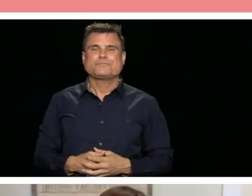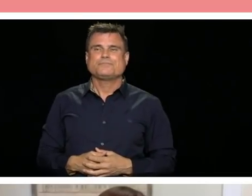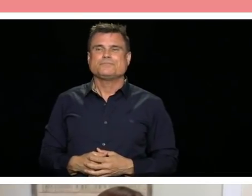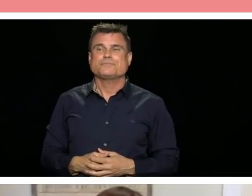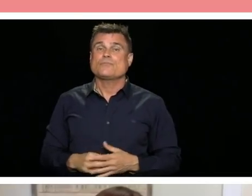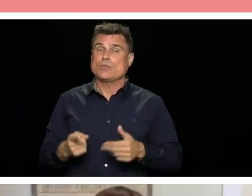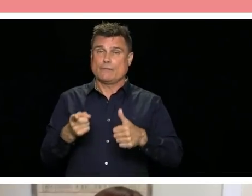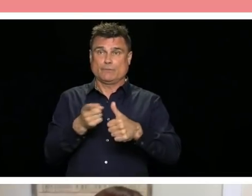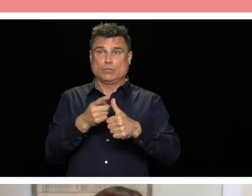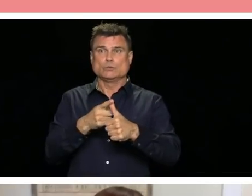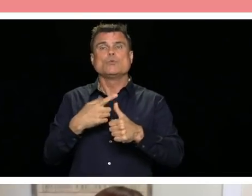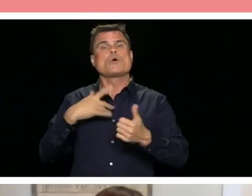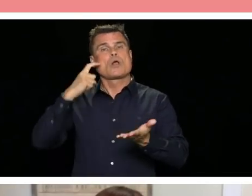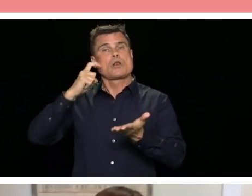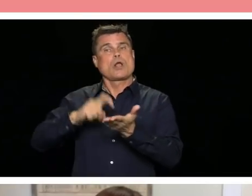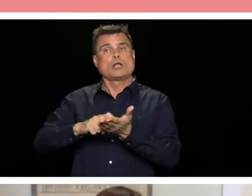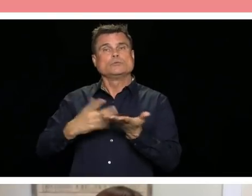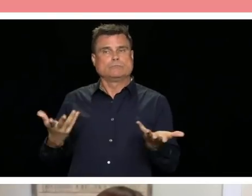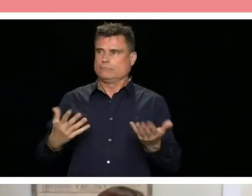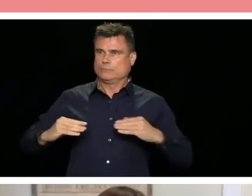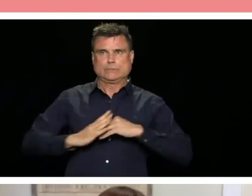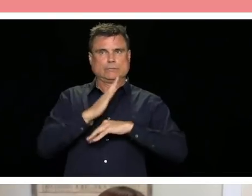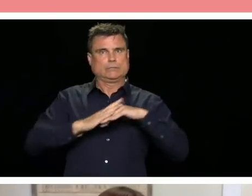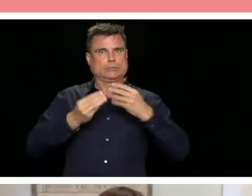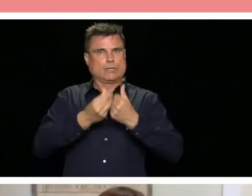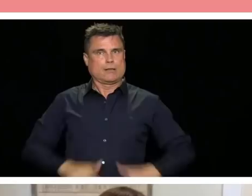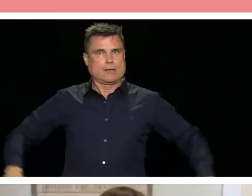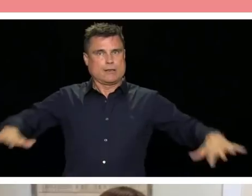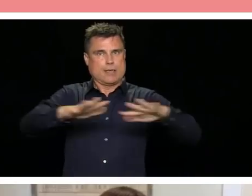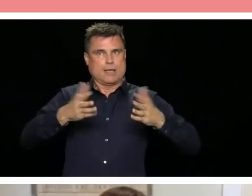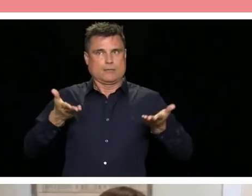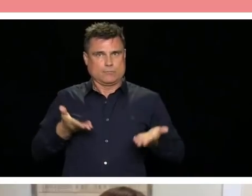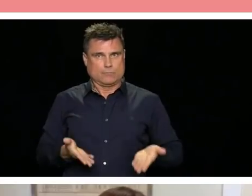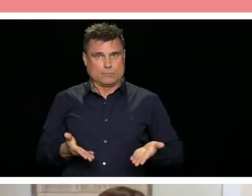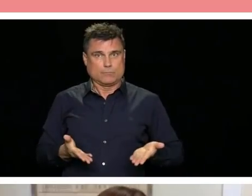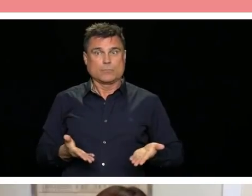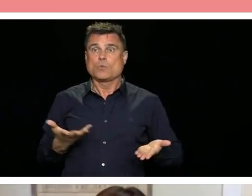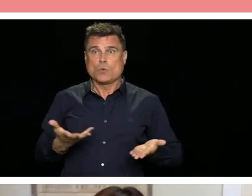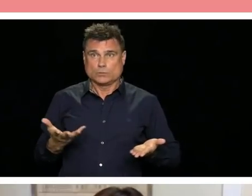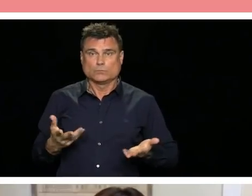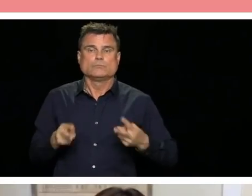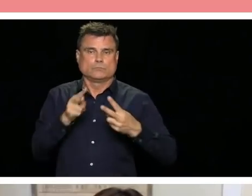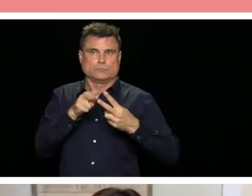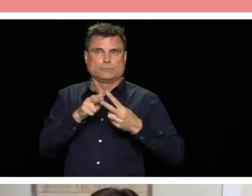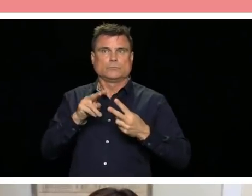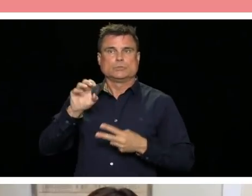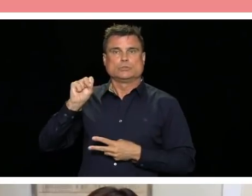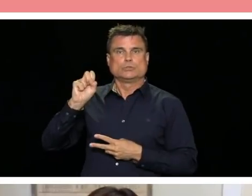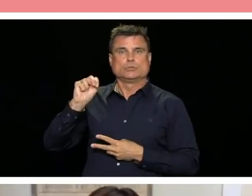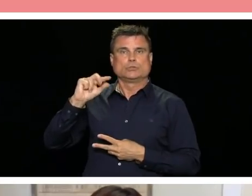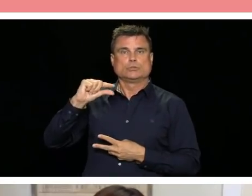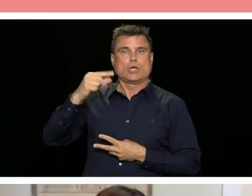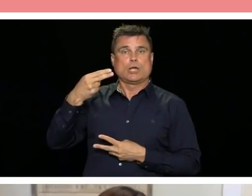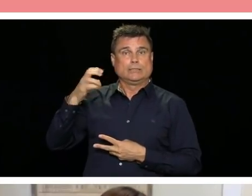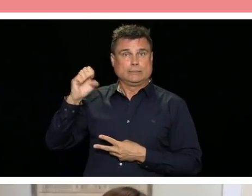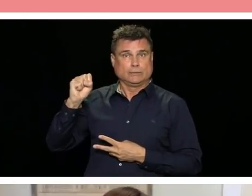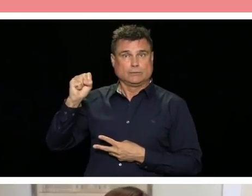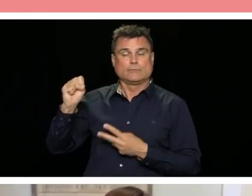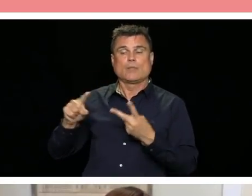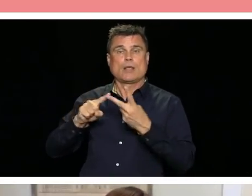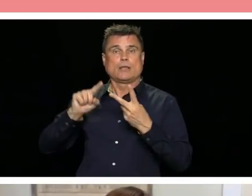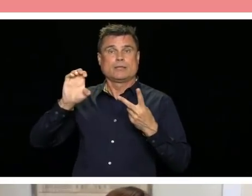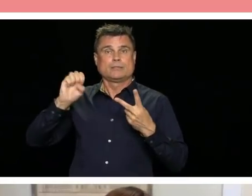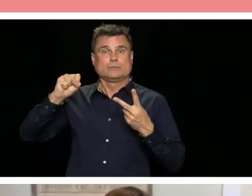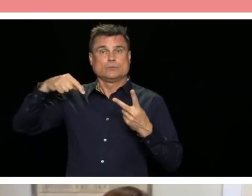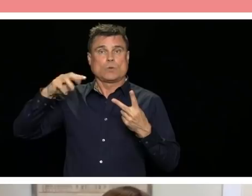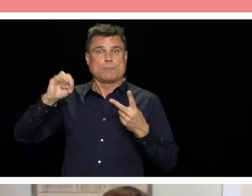the Algonquin-speaking people of the Songhees and Esquimalt First Nations that I'm on today. I'm Dr. Trevor Corneil. I